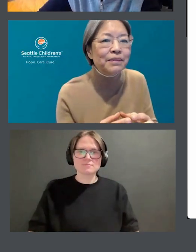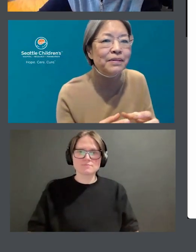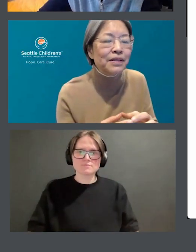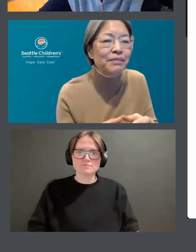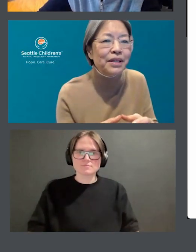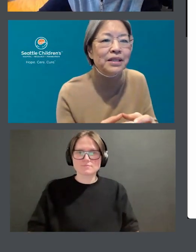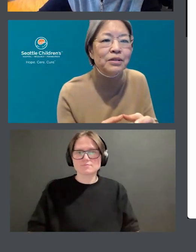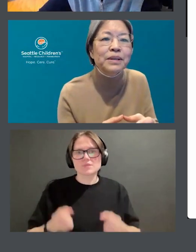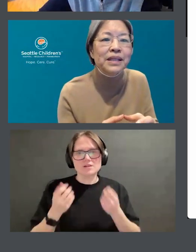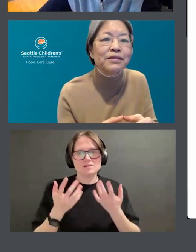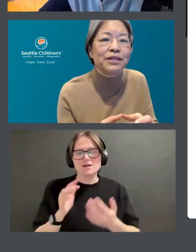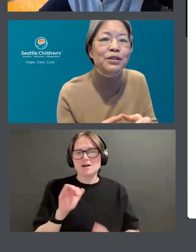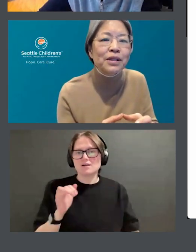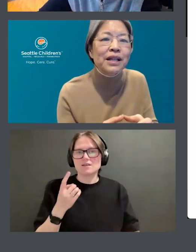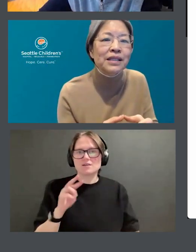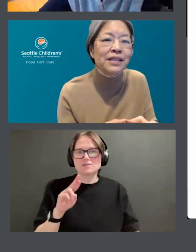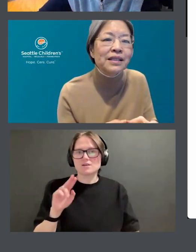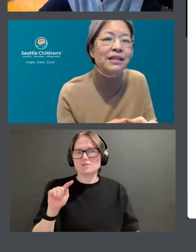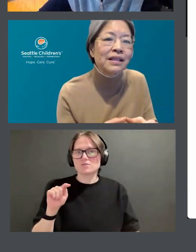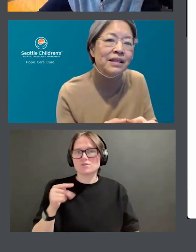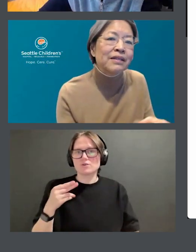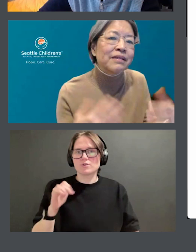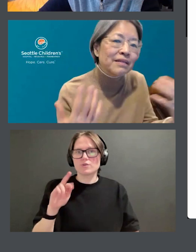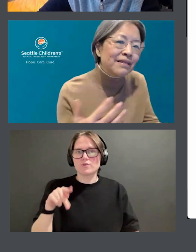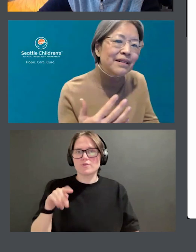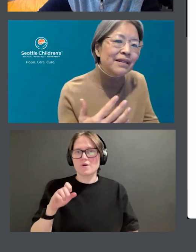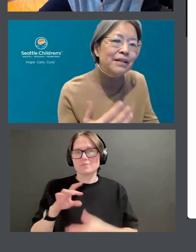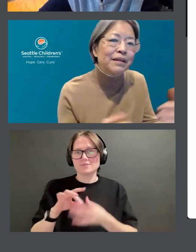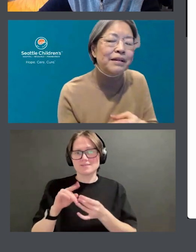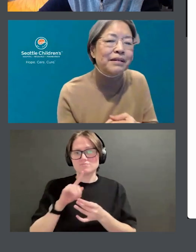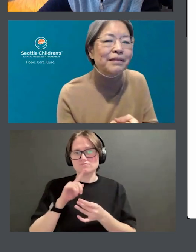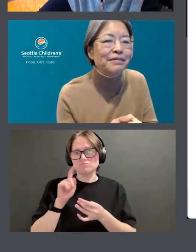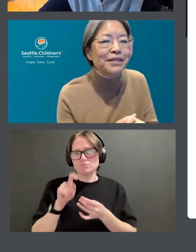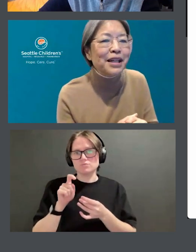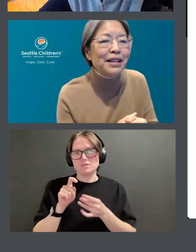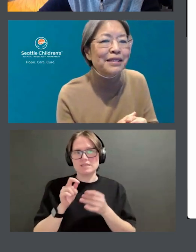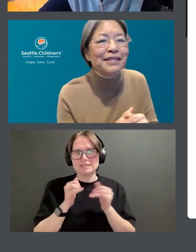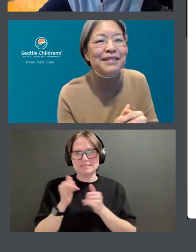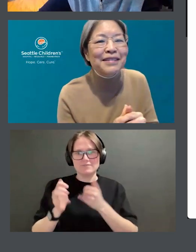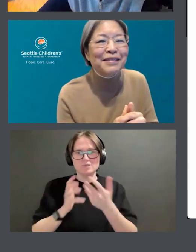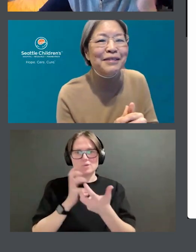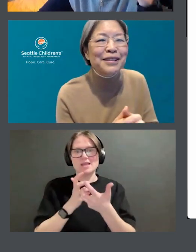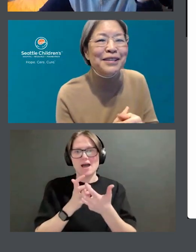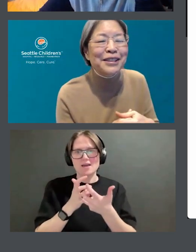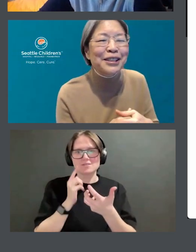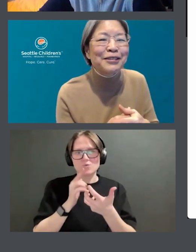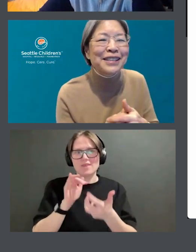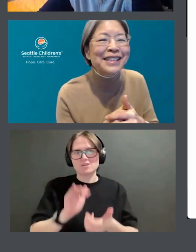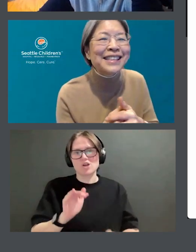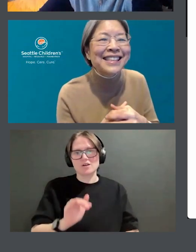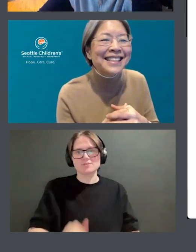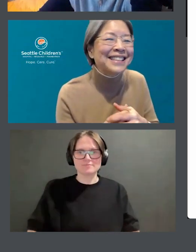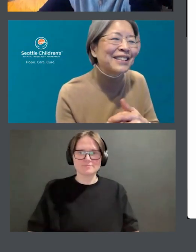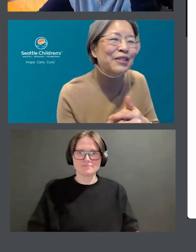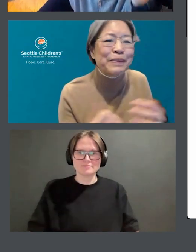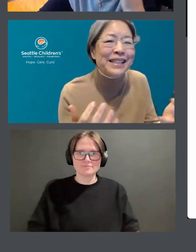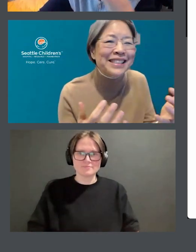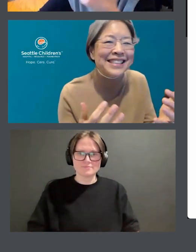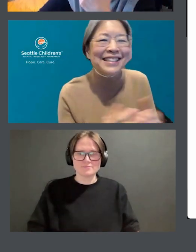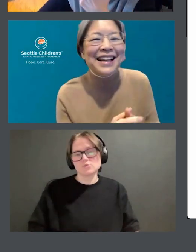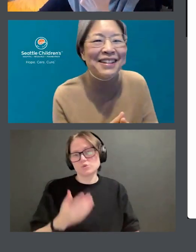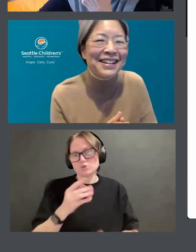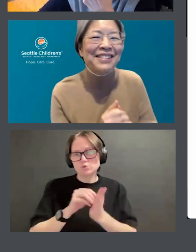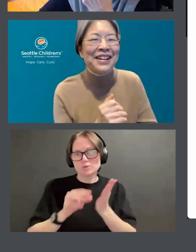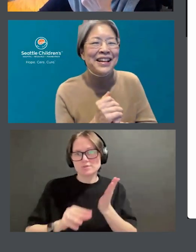Tharpe says, probably should be individualized to the child or student